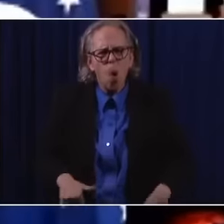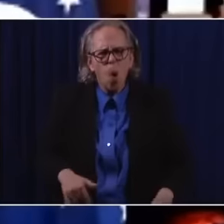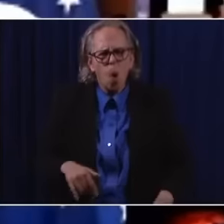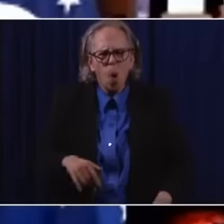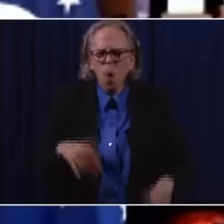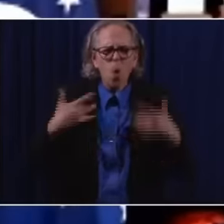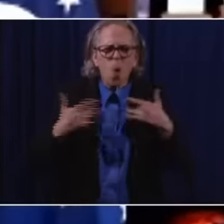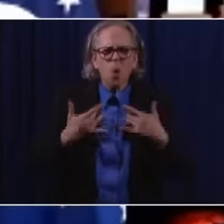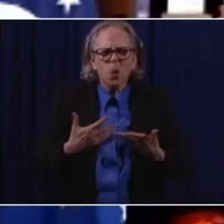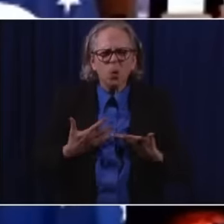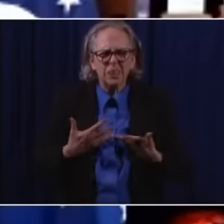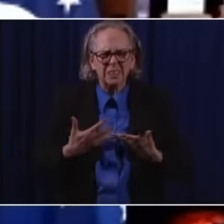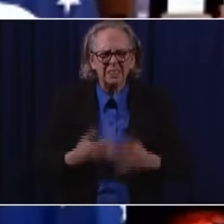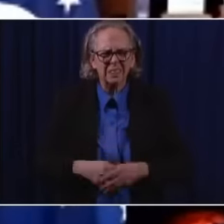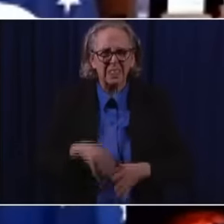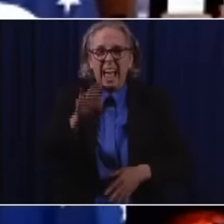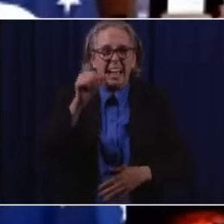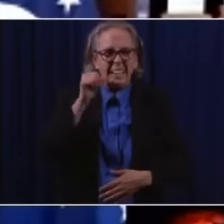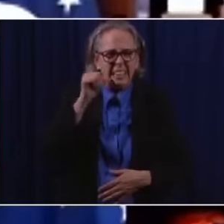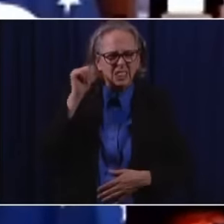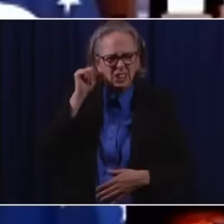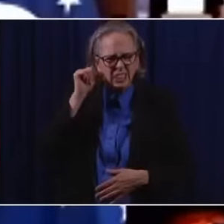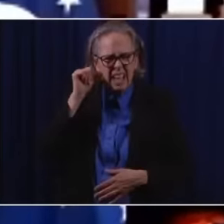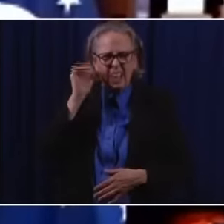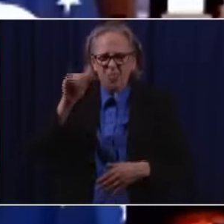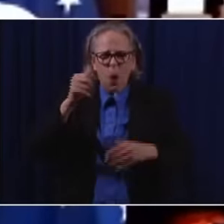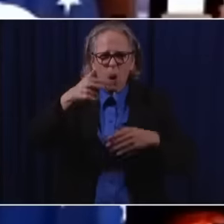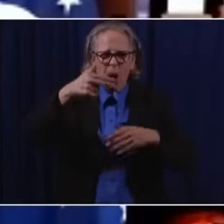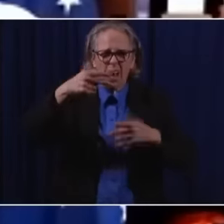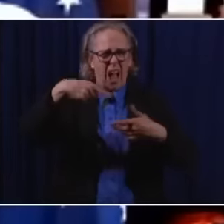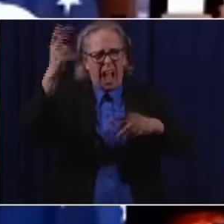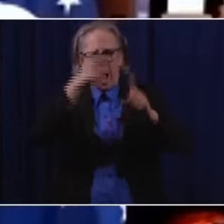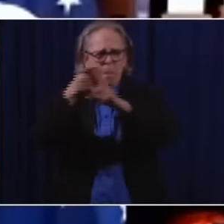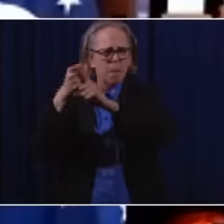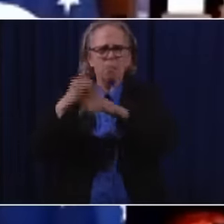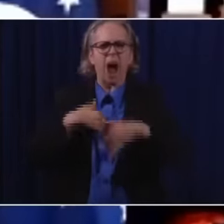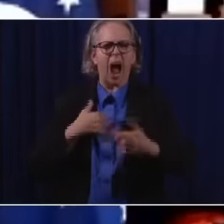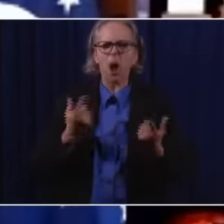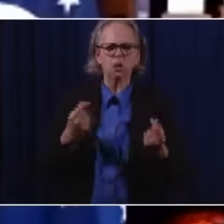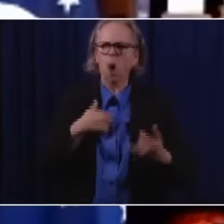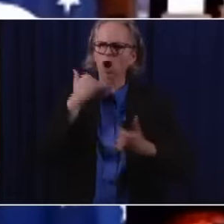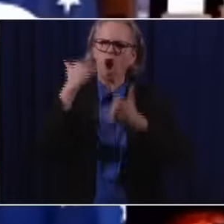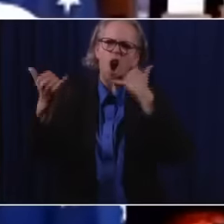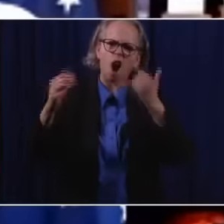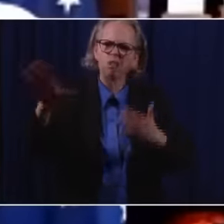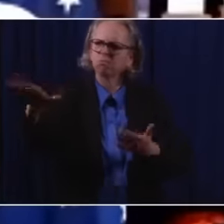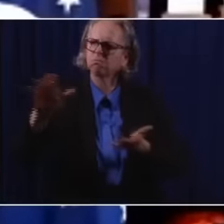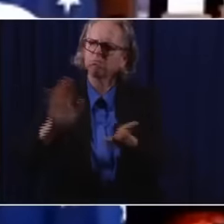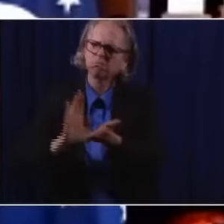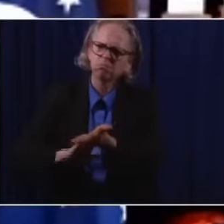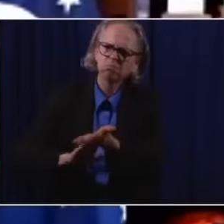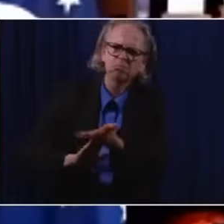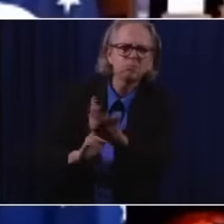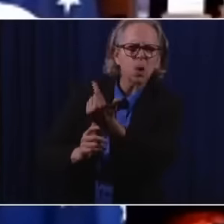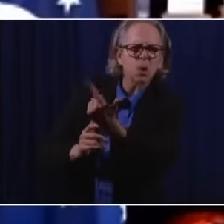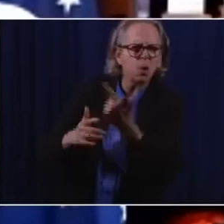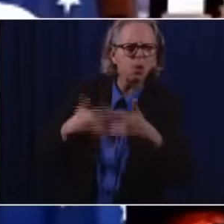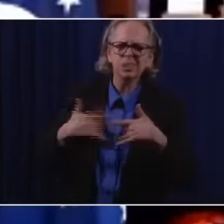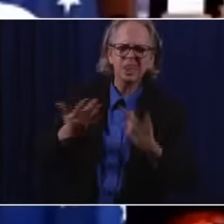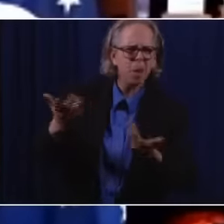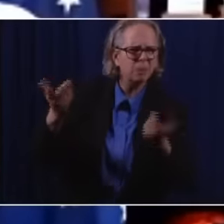some time calling around to some of those counties who were at the levels of 300, 400 cases